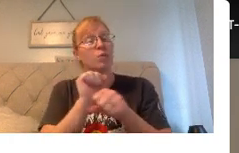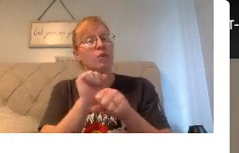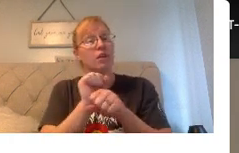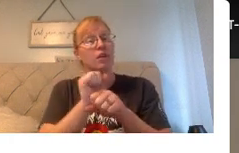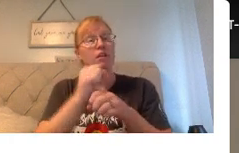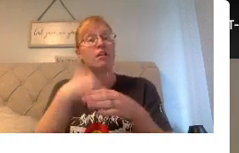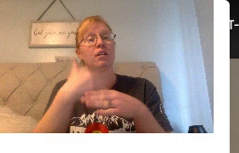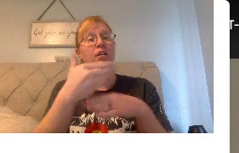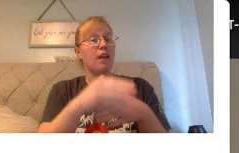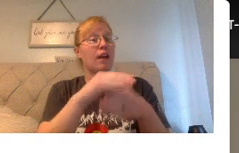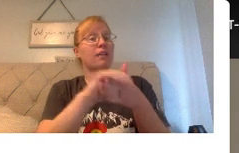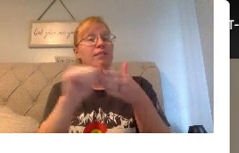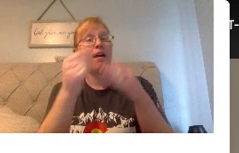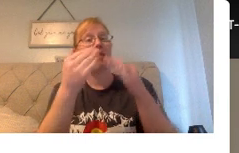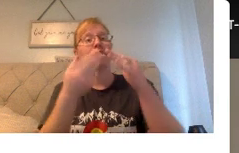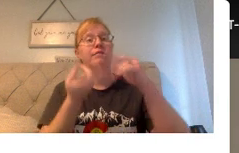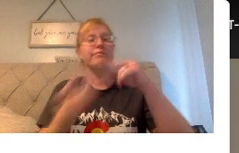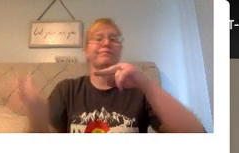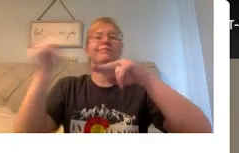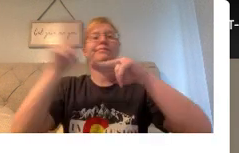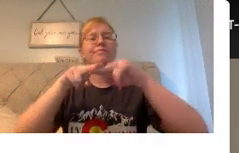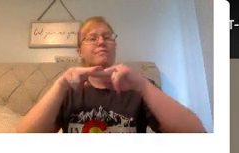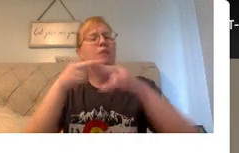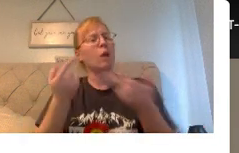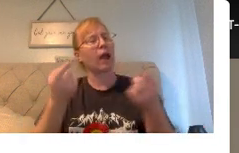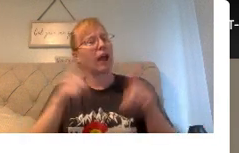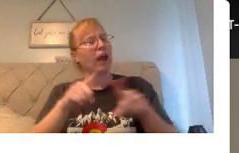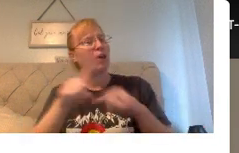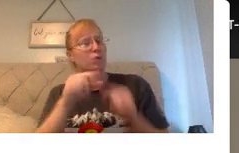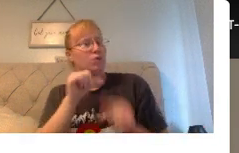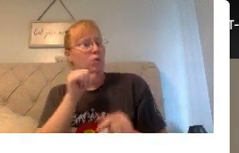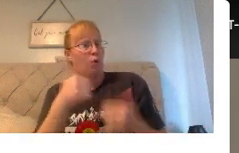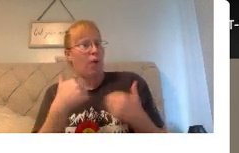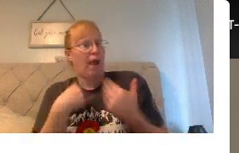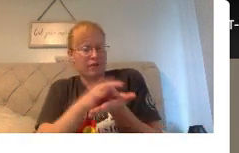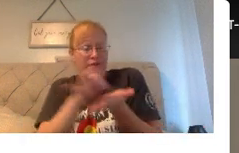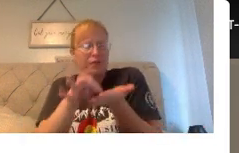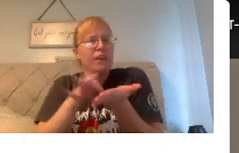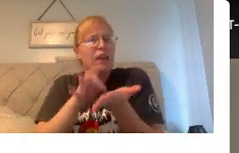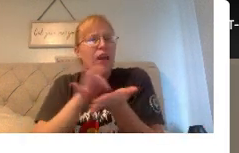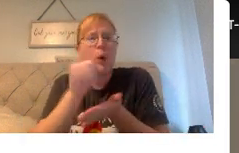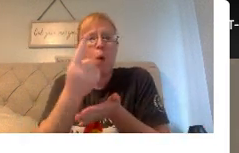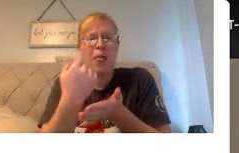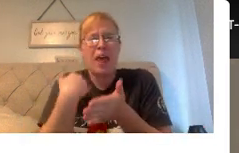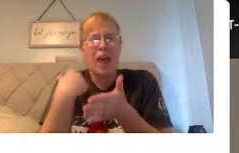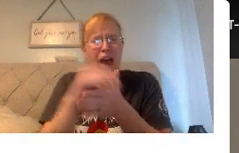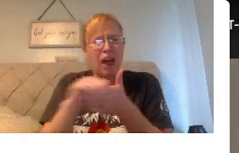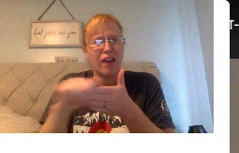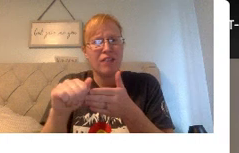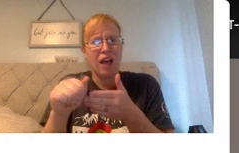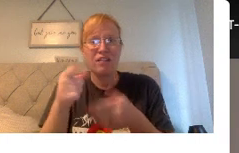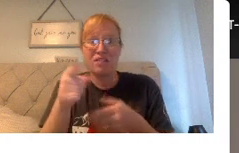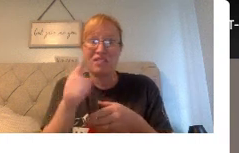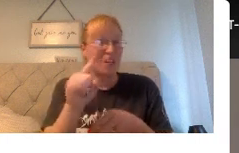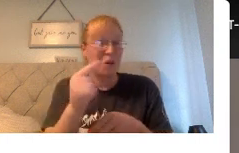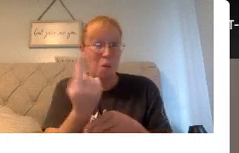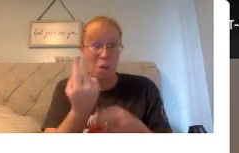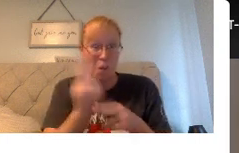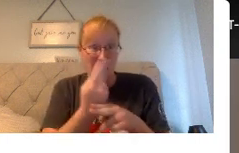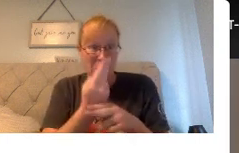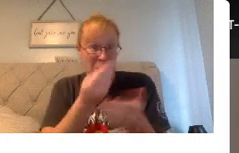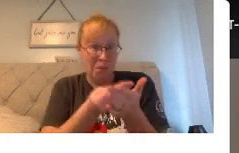next dollar up, okay? So what happens when you don't have any change? You only have dollars. Look, I'm going to use kind of more some